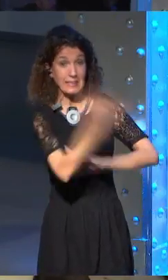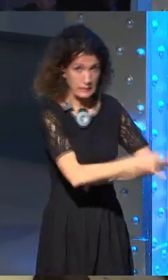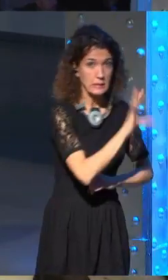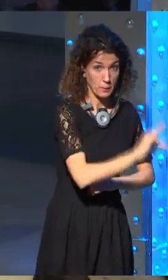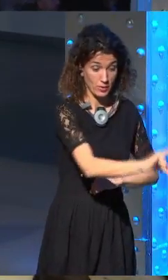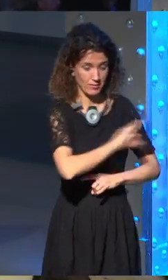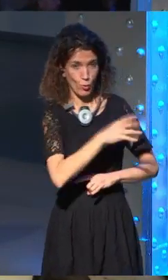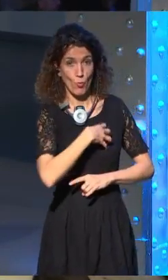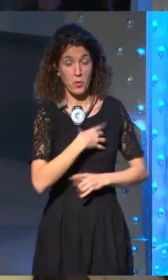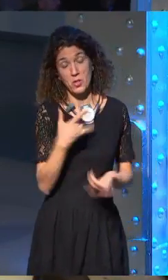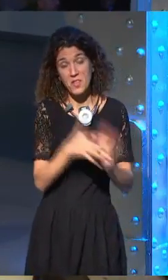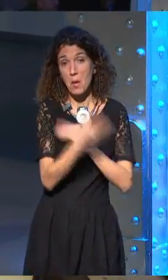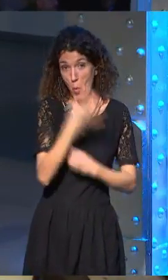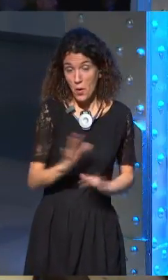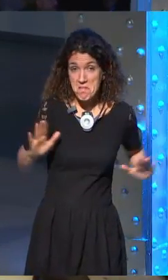nice.